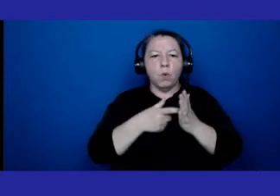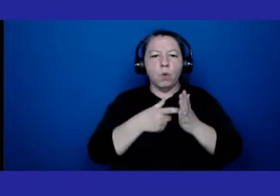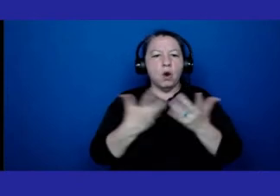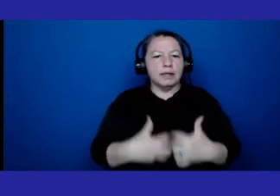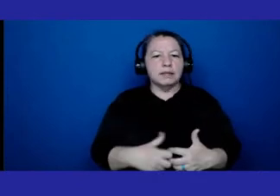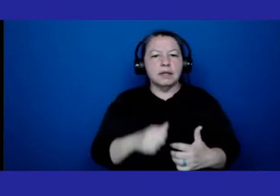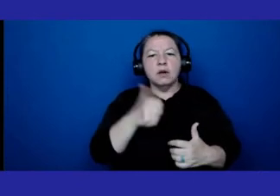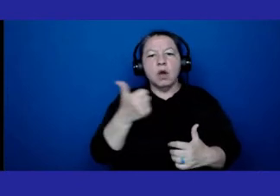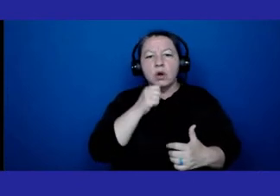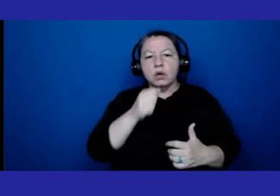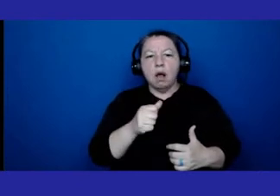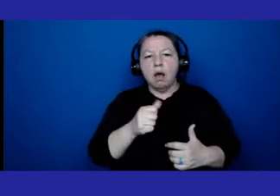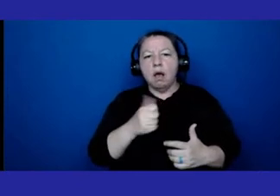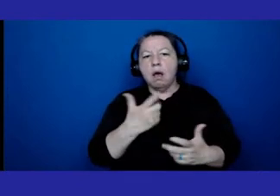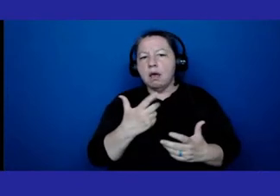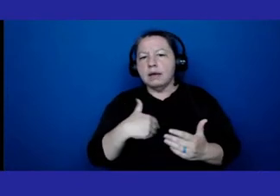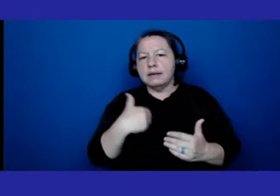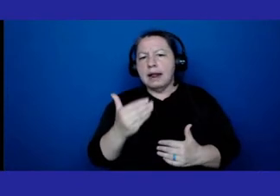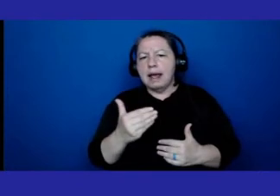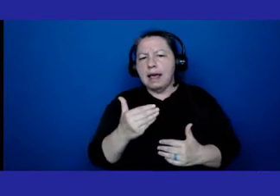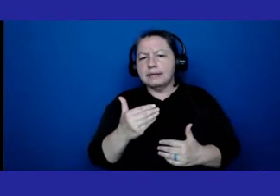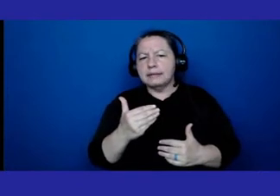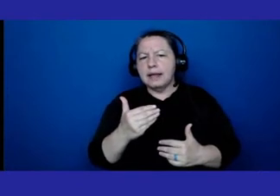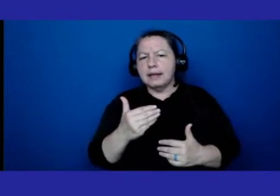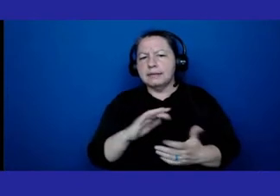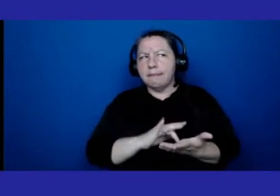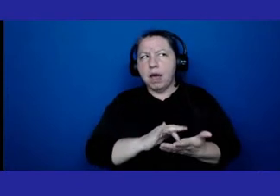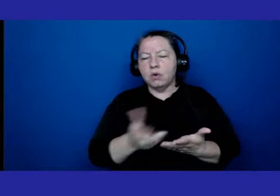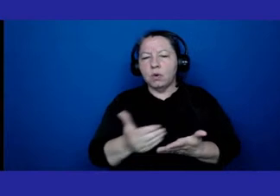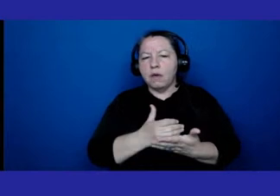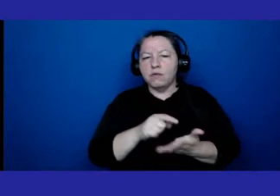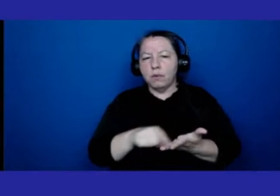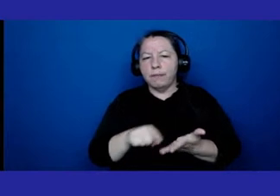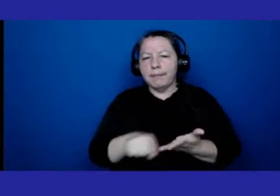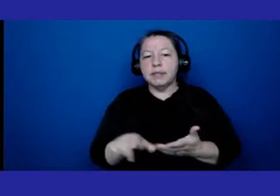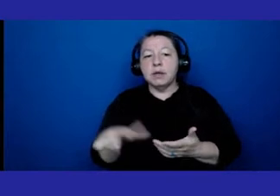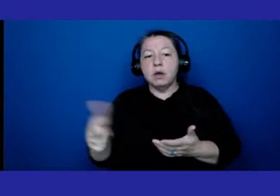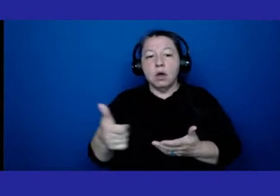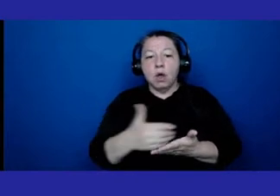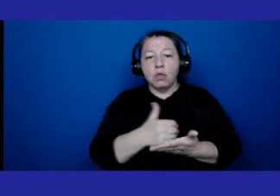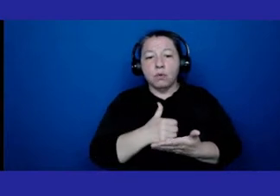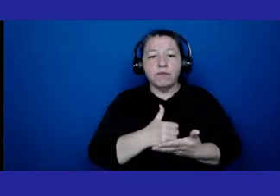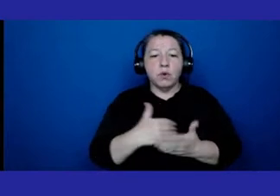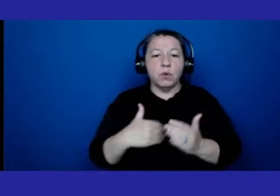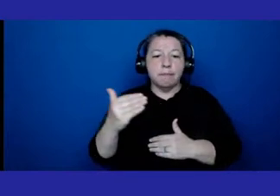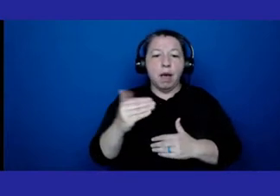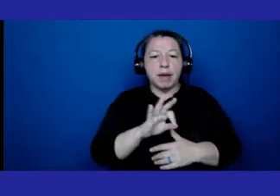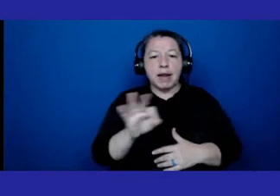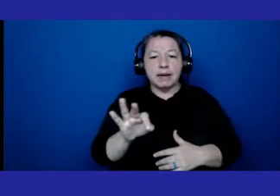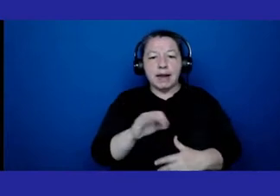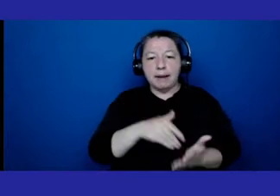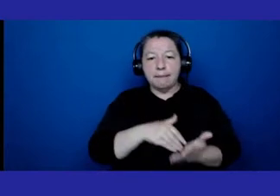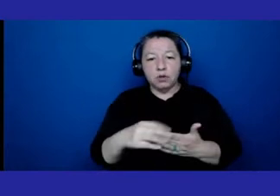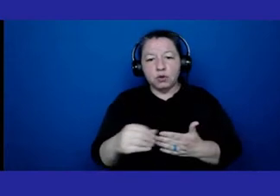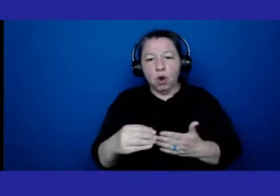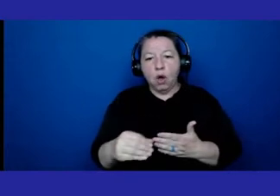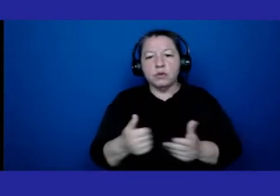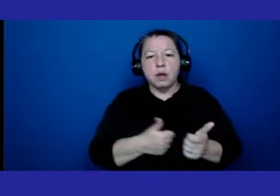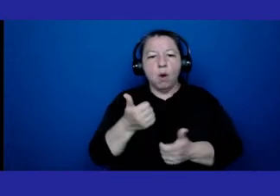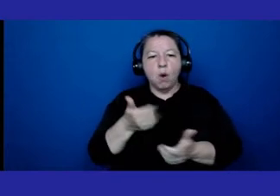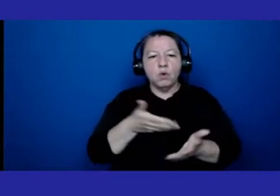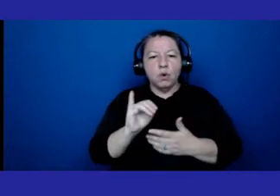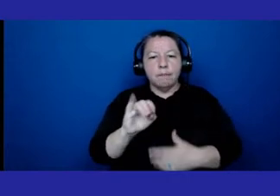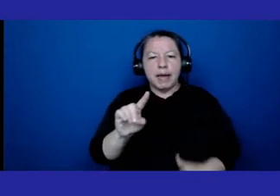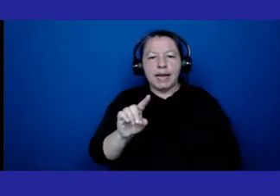medical revenue payments. And then also we have other revenue is above target by $99 million. That's primarily driven by Medicare and